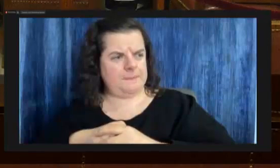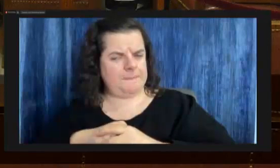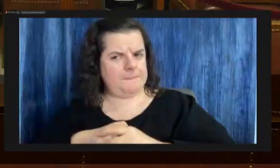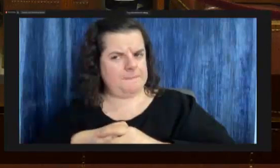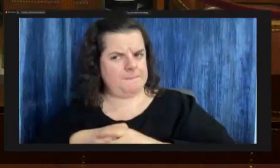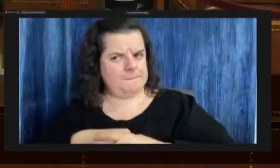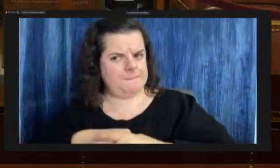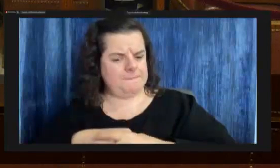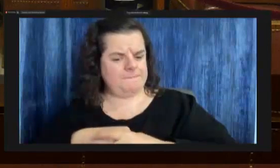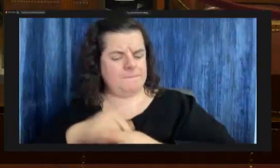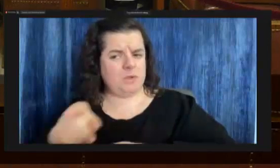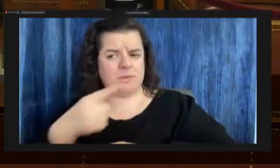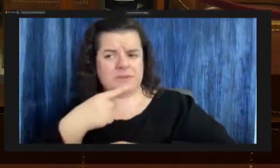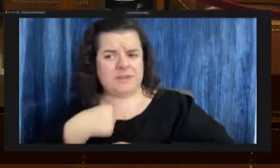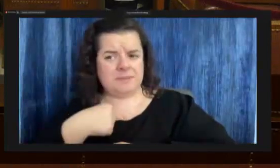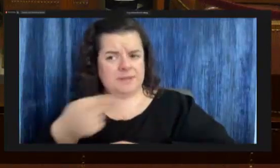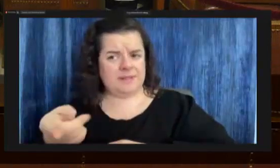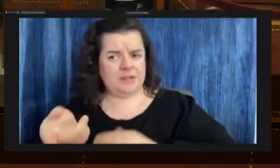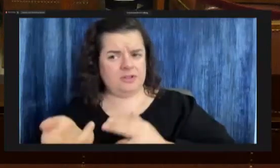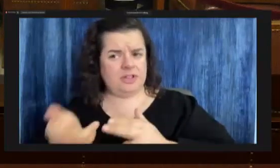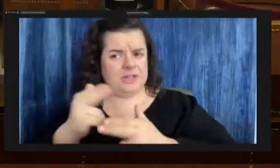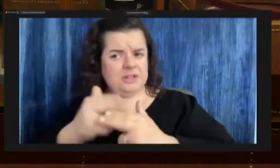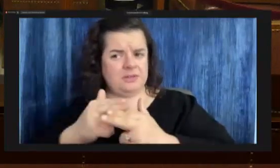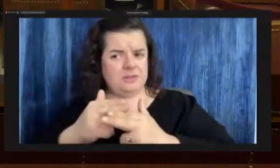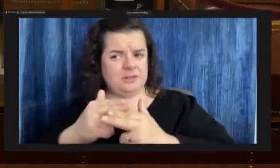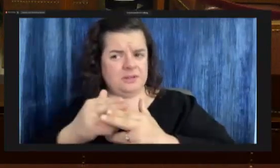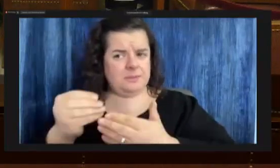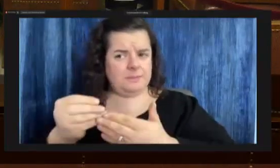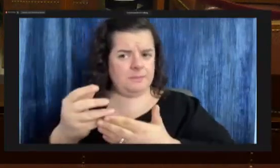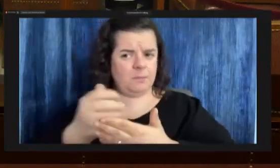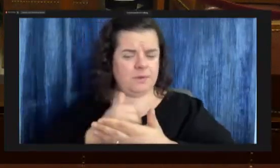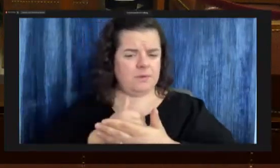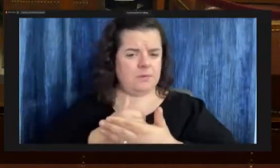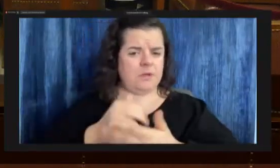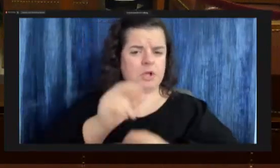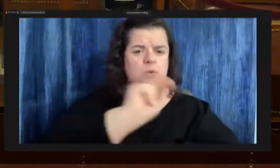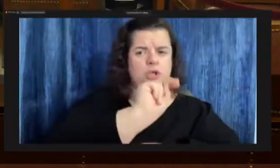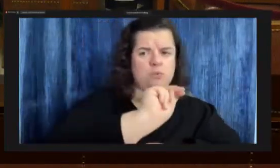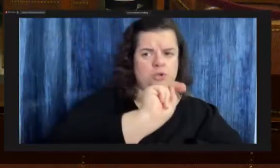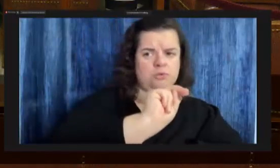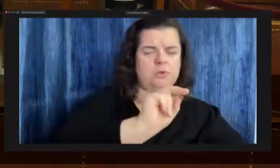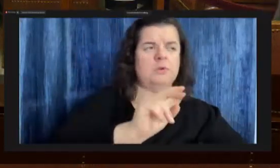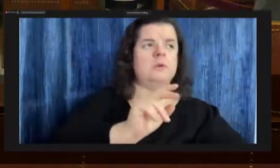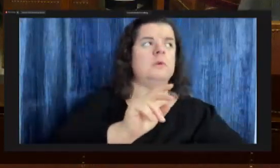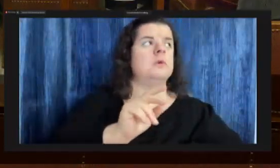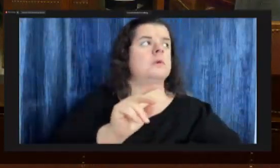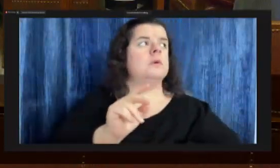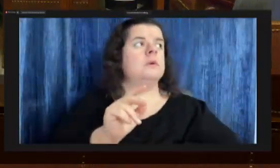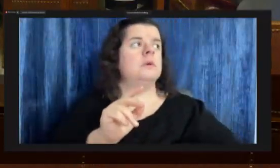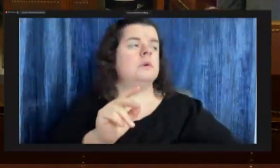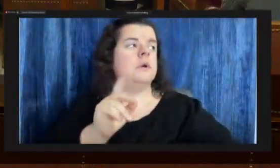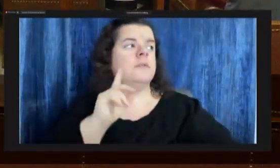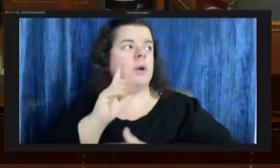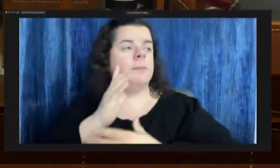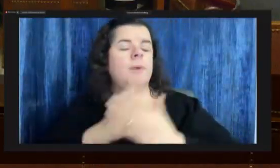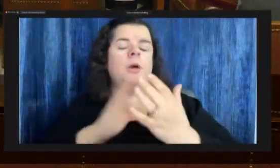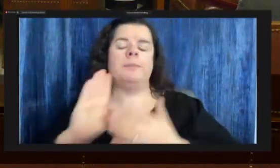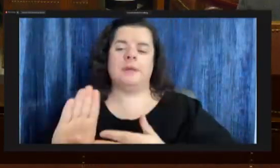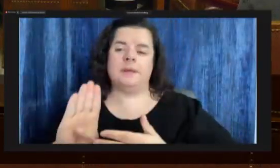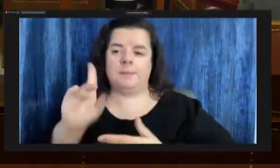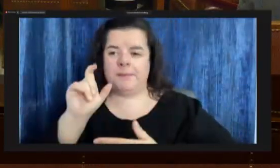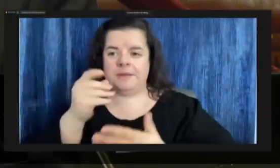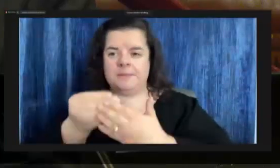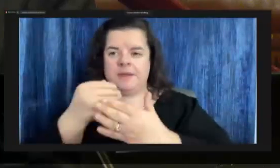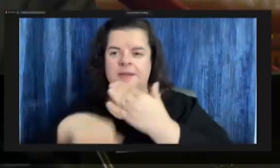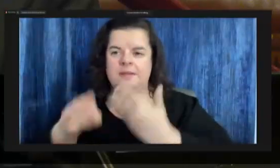Are you telling me these are revenue neutral? Revenue neutral. The part B, because there's money in the